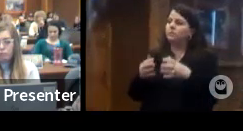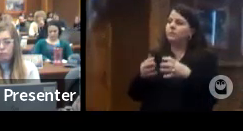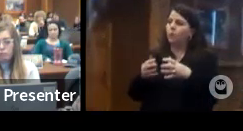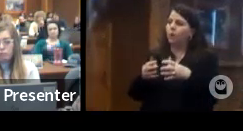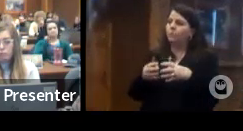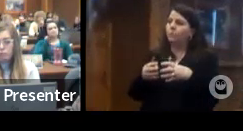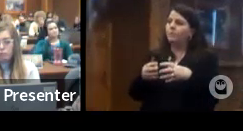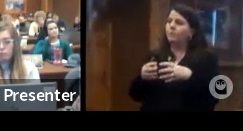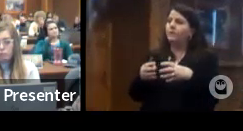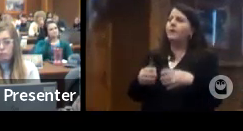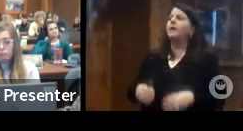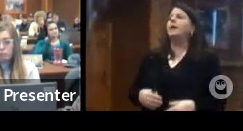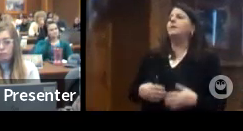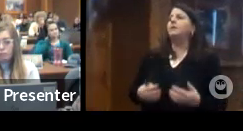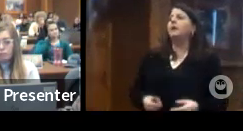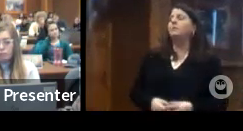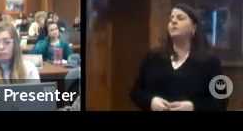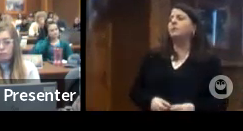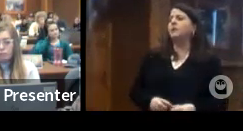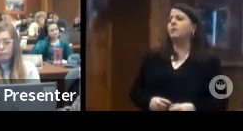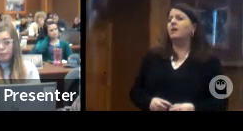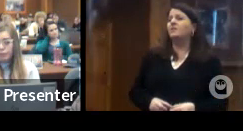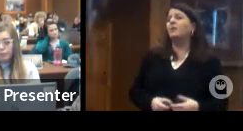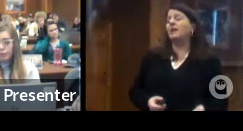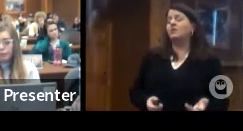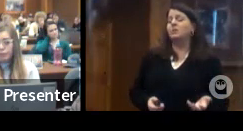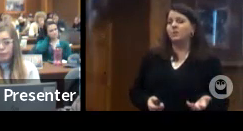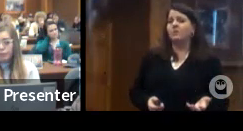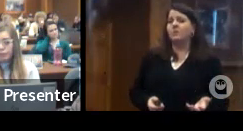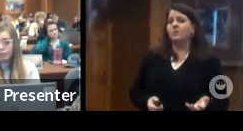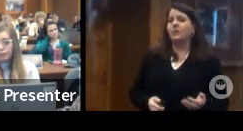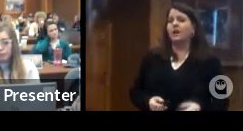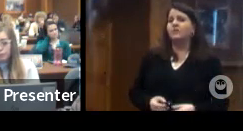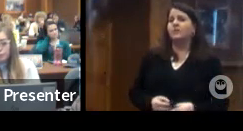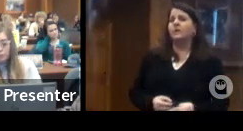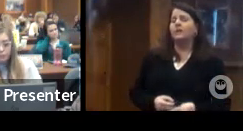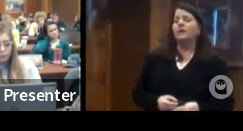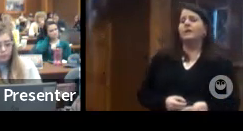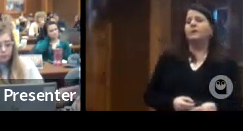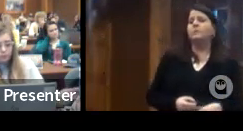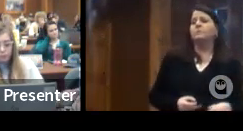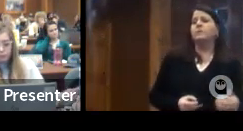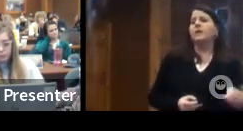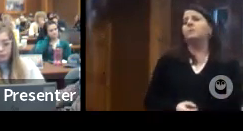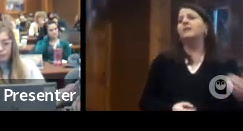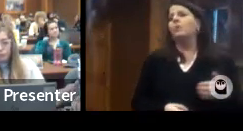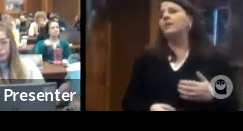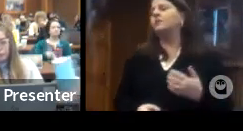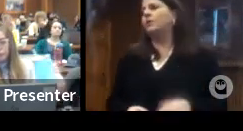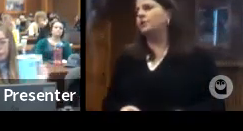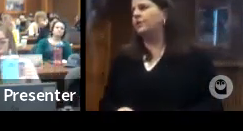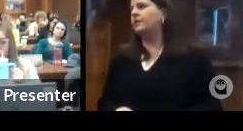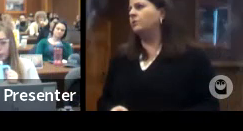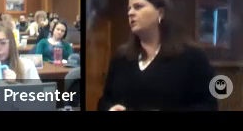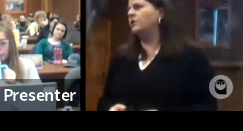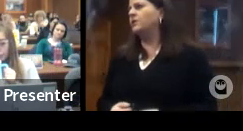any core group of people, and that they're able to do it at no cost. So we can actually use them. So we can actually, you know, explain the